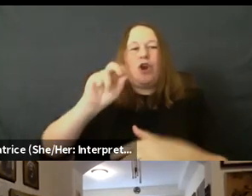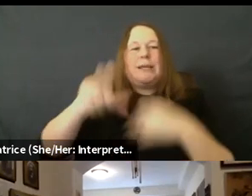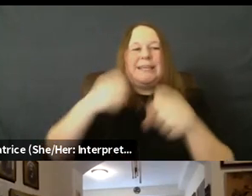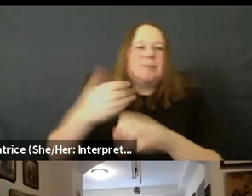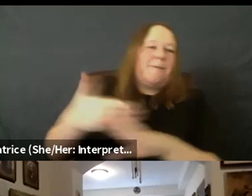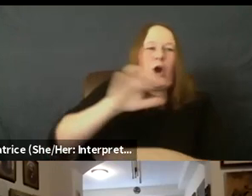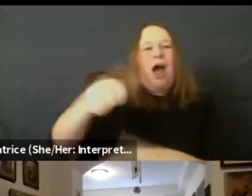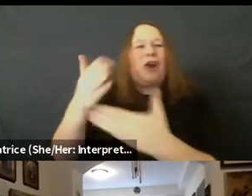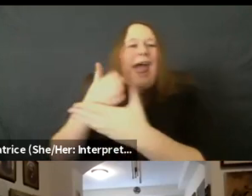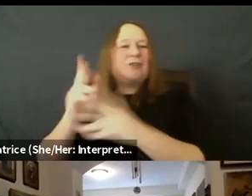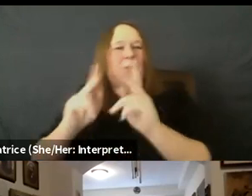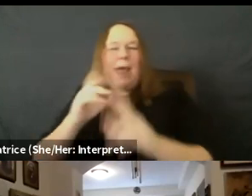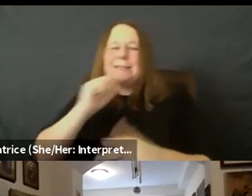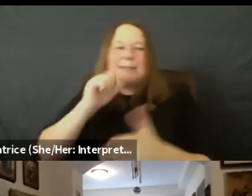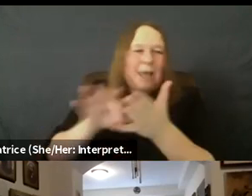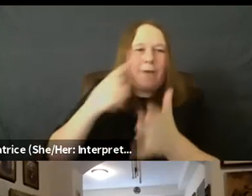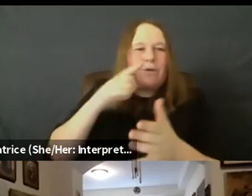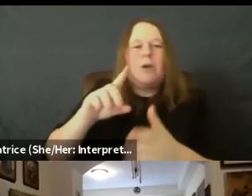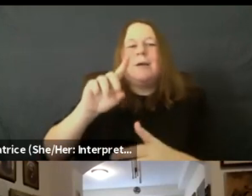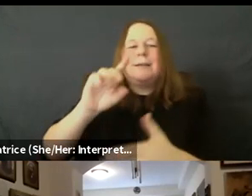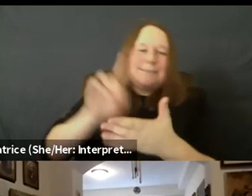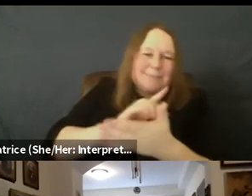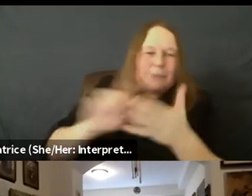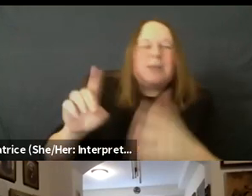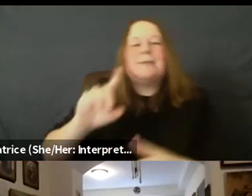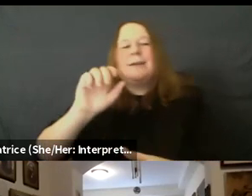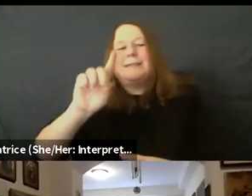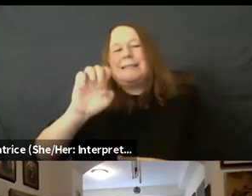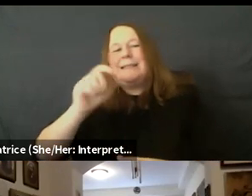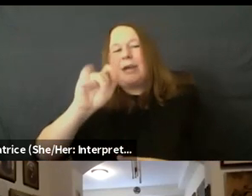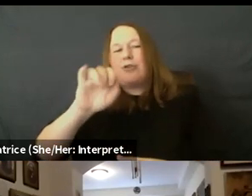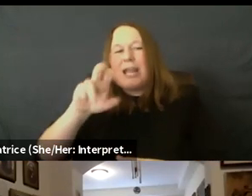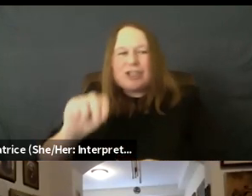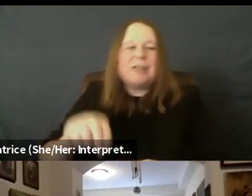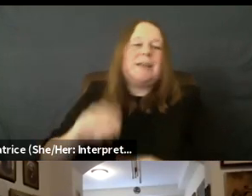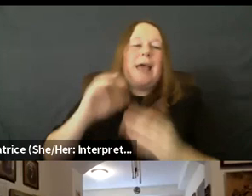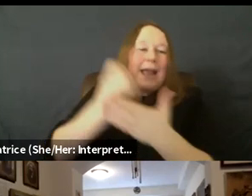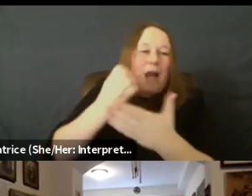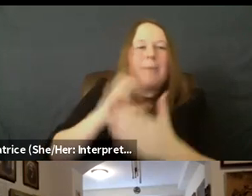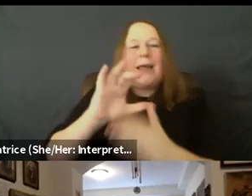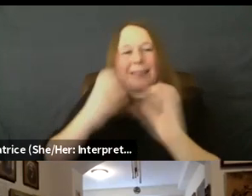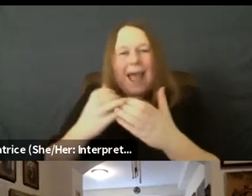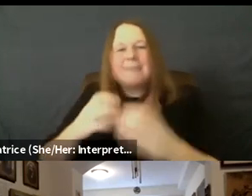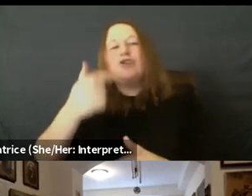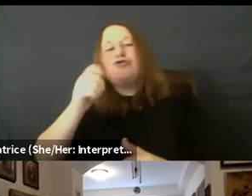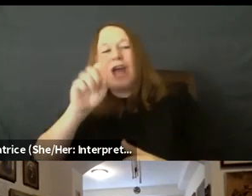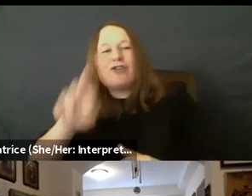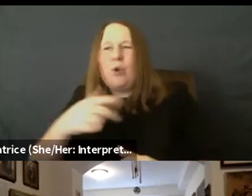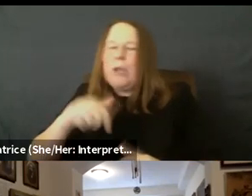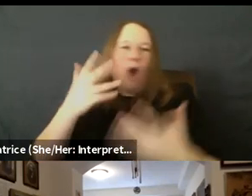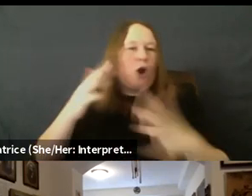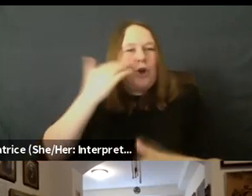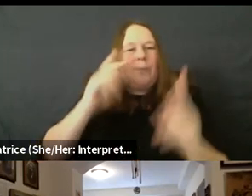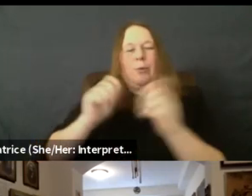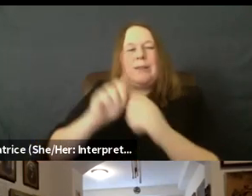that doesn't account for disaggregation along racial lines, socioeconomic class, or gender. We already know that people with